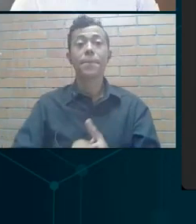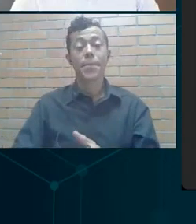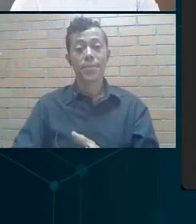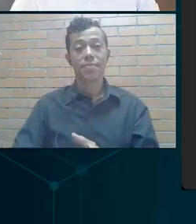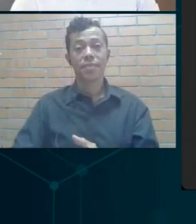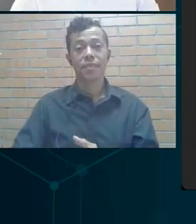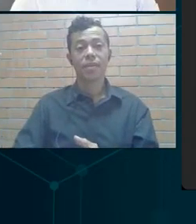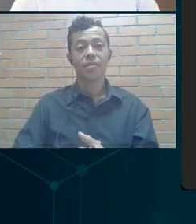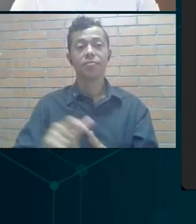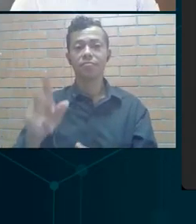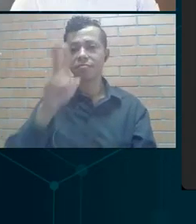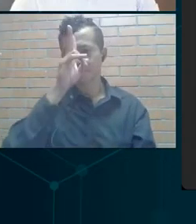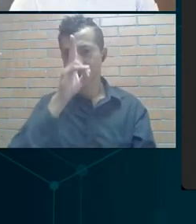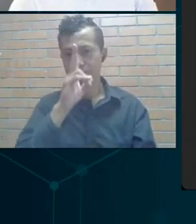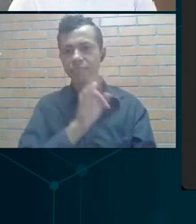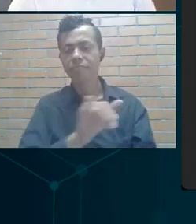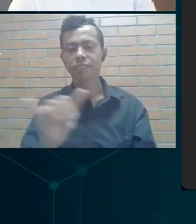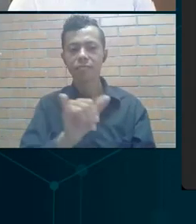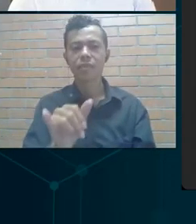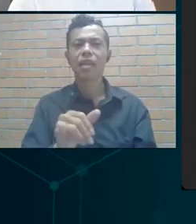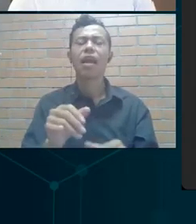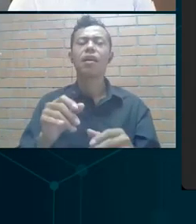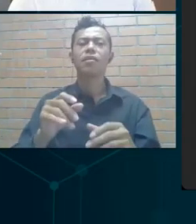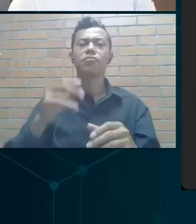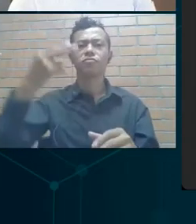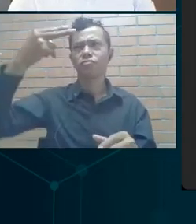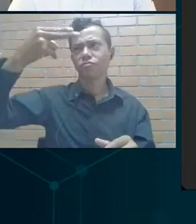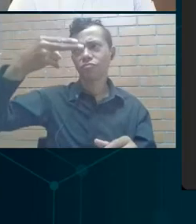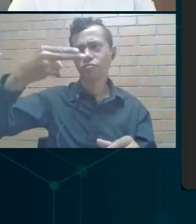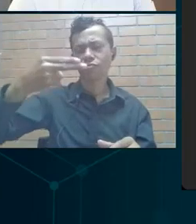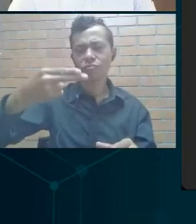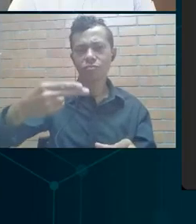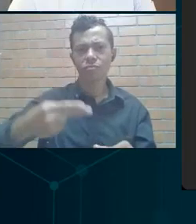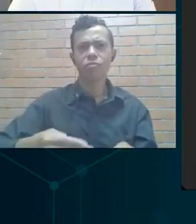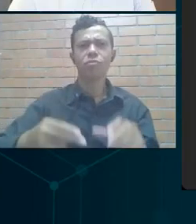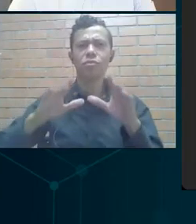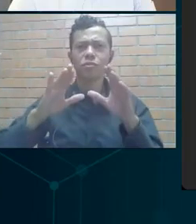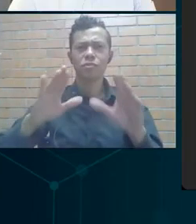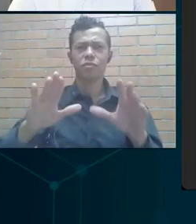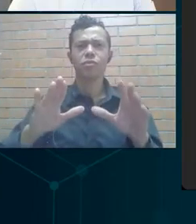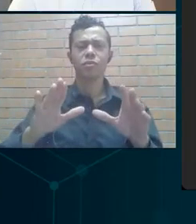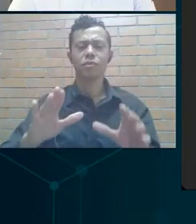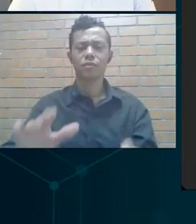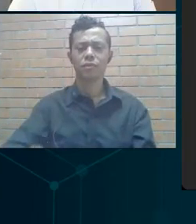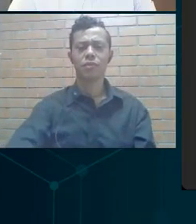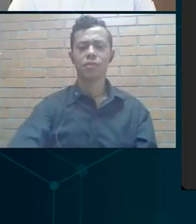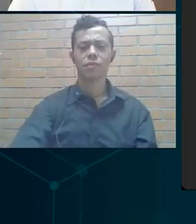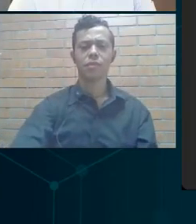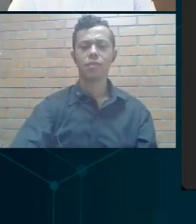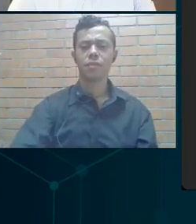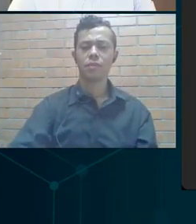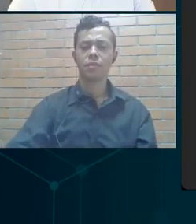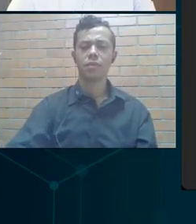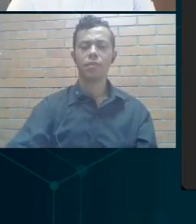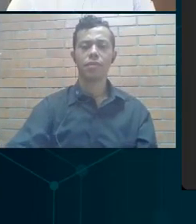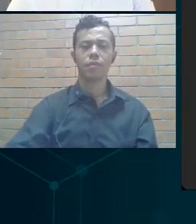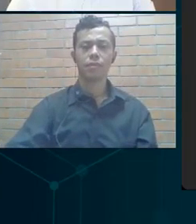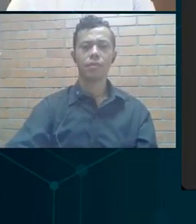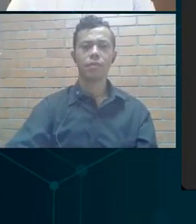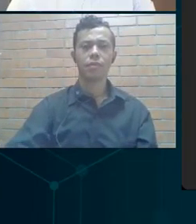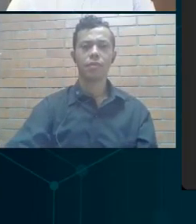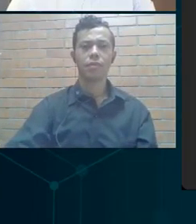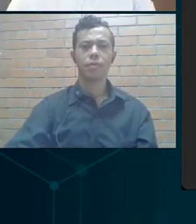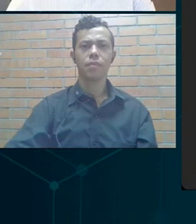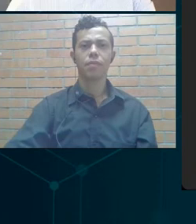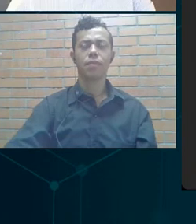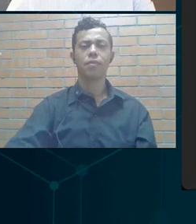of the government in Australia, in one of the towns, wanted to monitor all the cars coming in and out of the town and